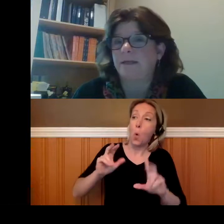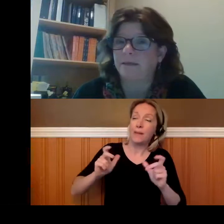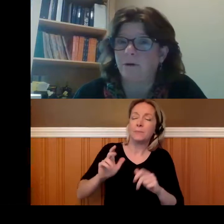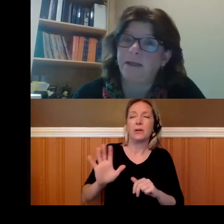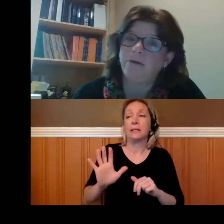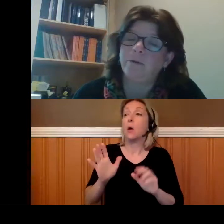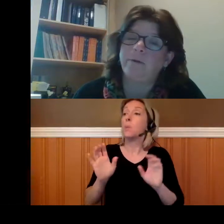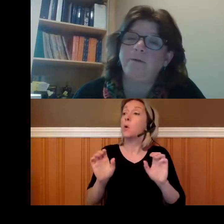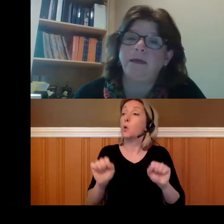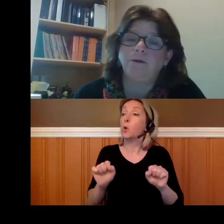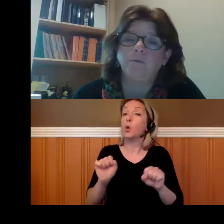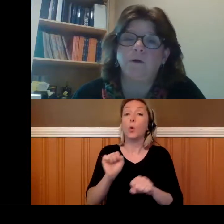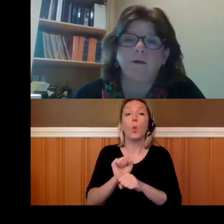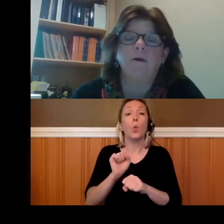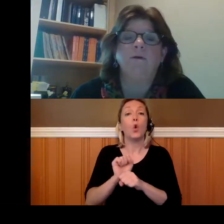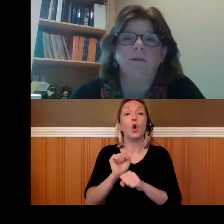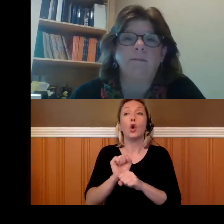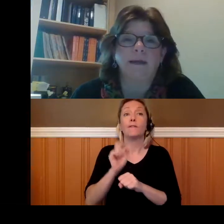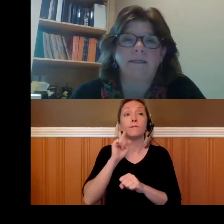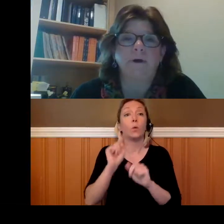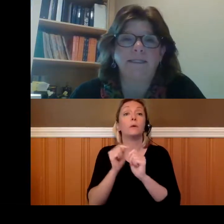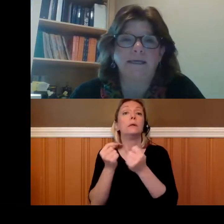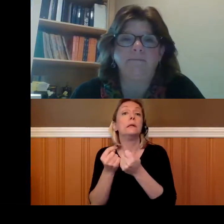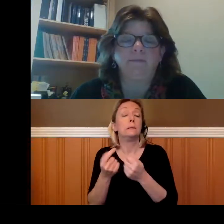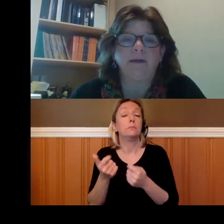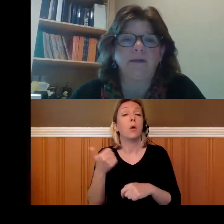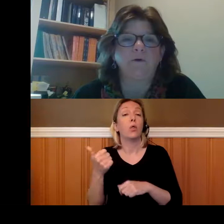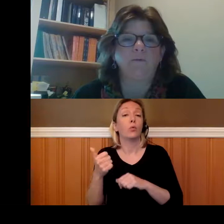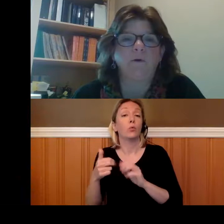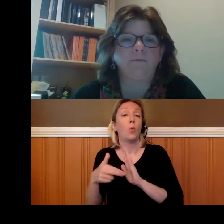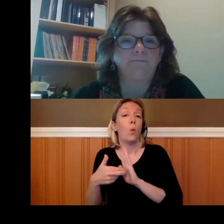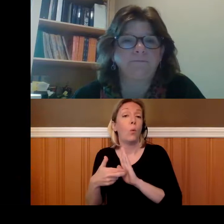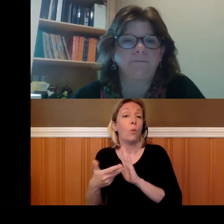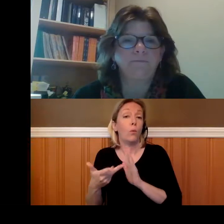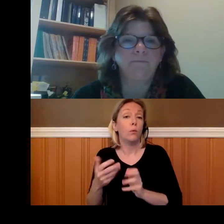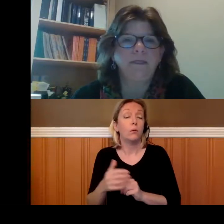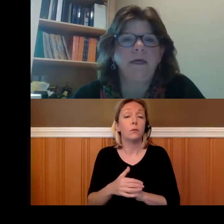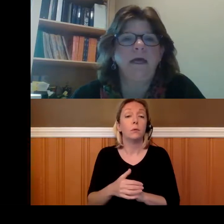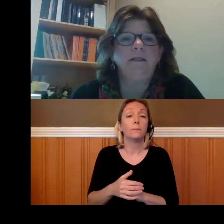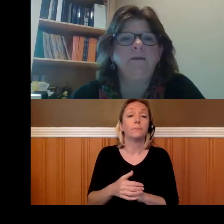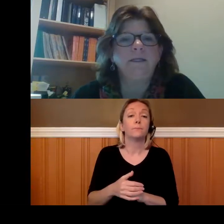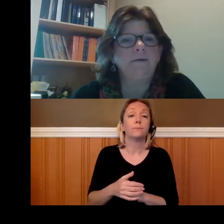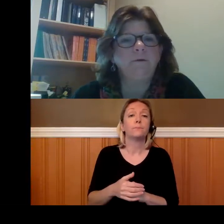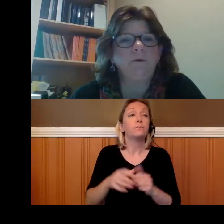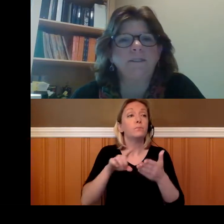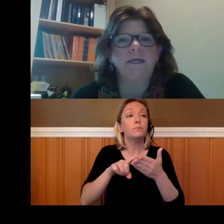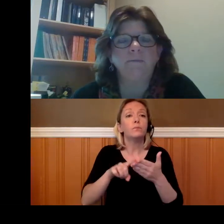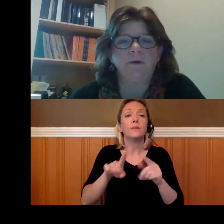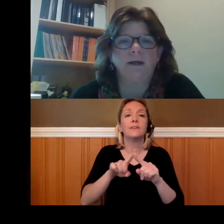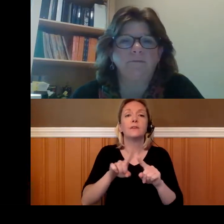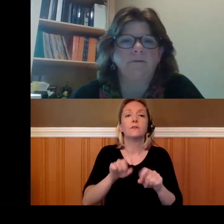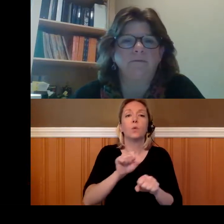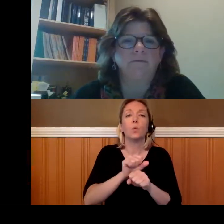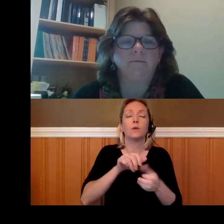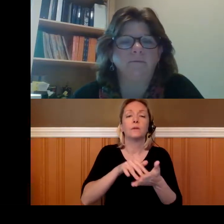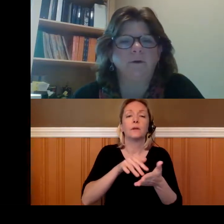they could work on that basketball team in a different role. Look at different work study programs for